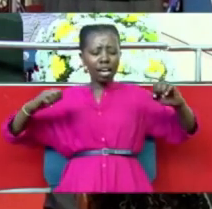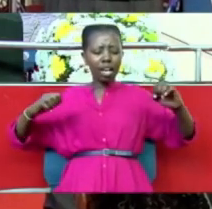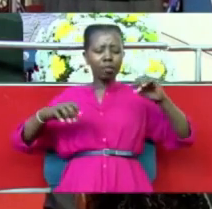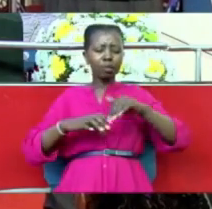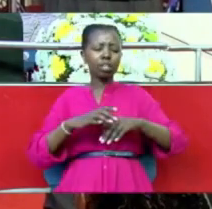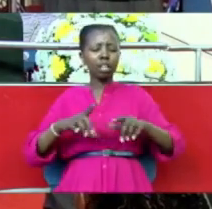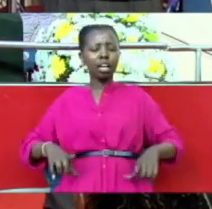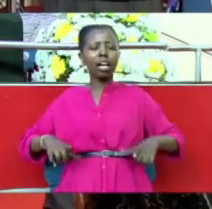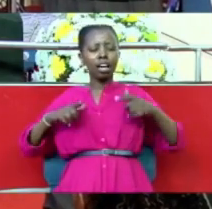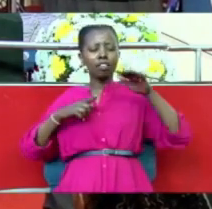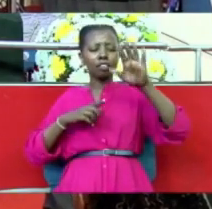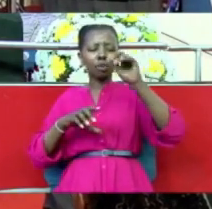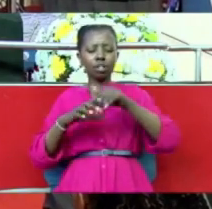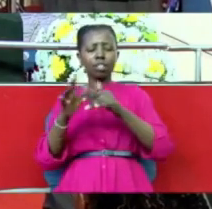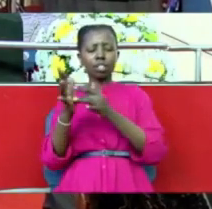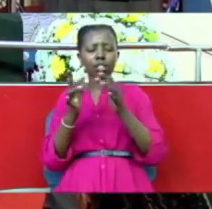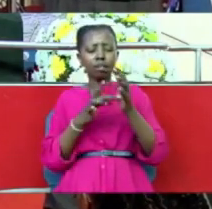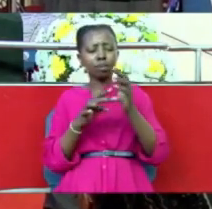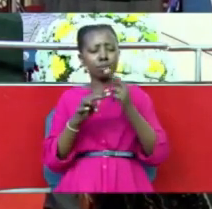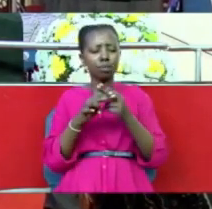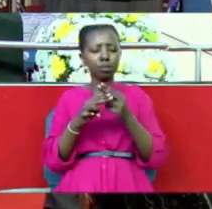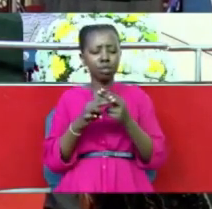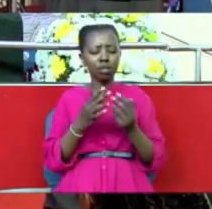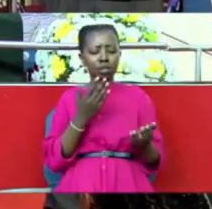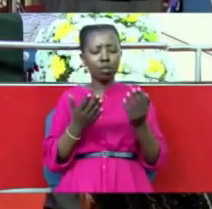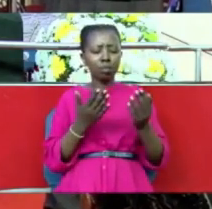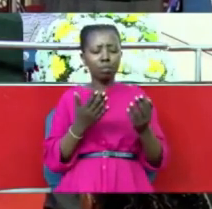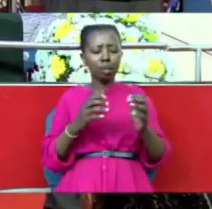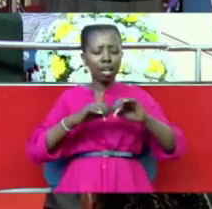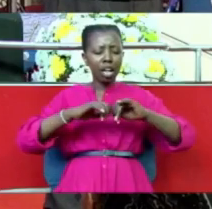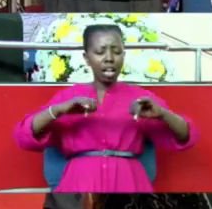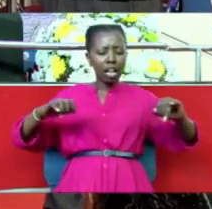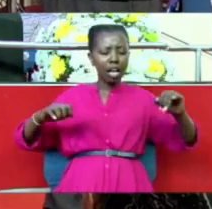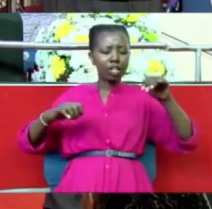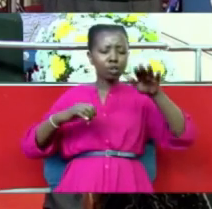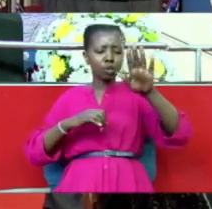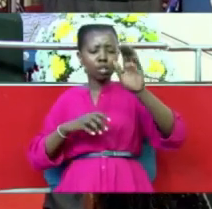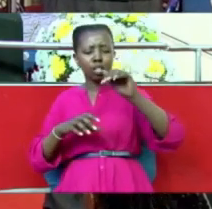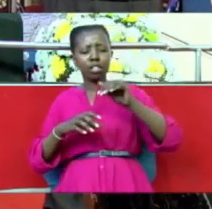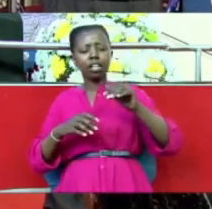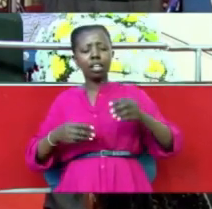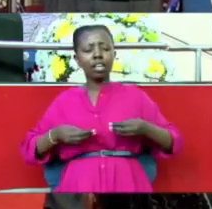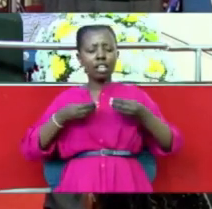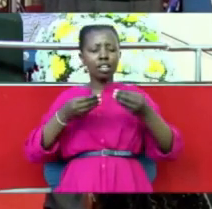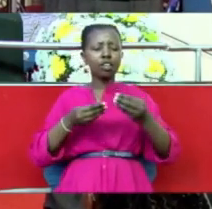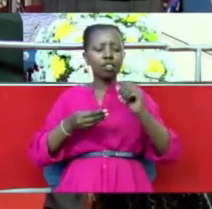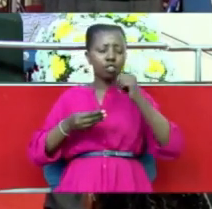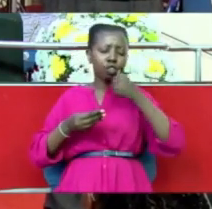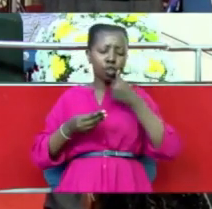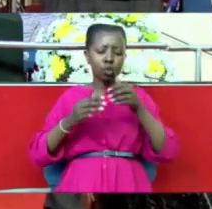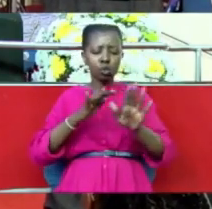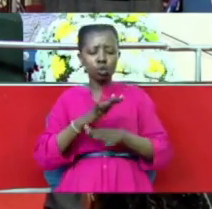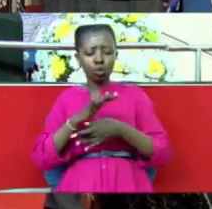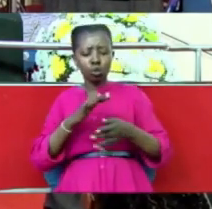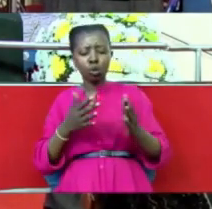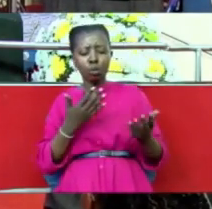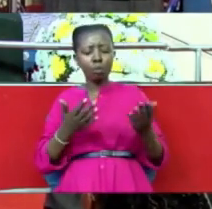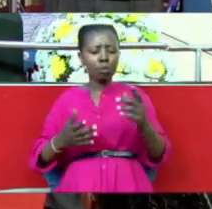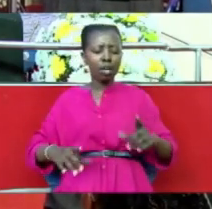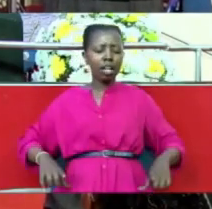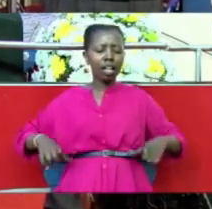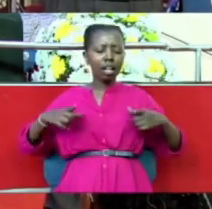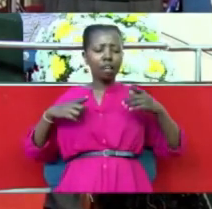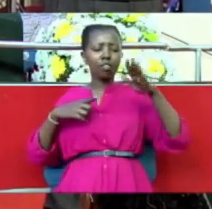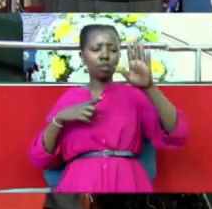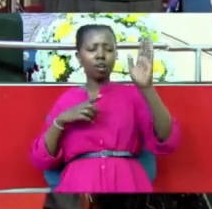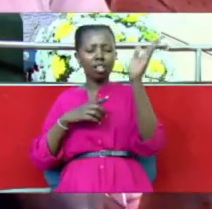the name of Jesus. Amen. May this enlargement put a new song in your mouth. Amen. May your life never